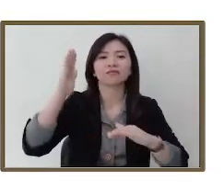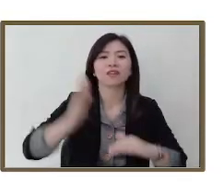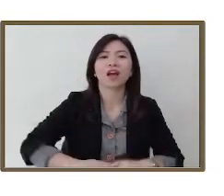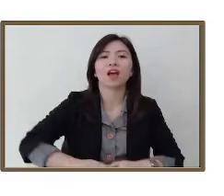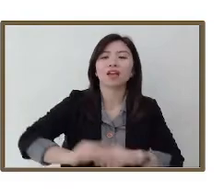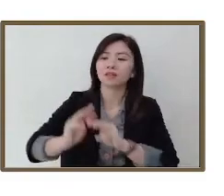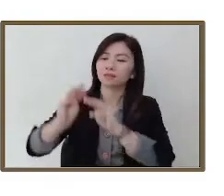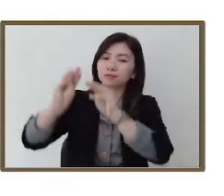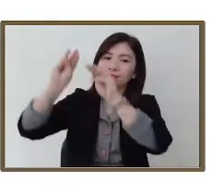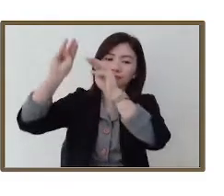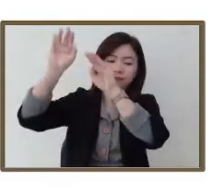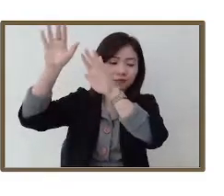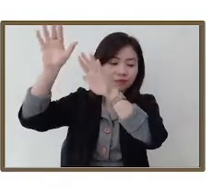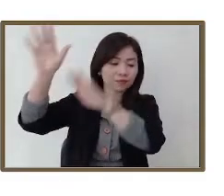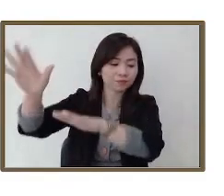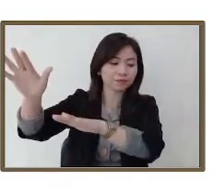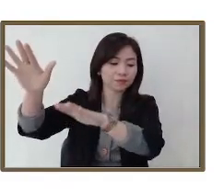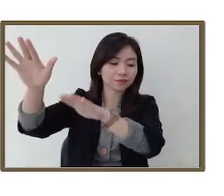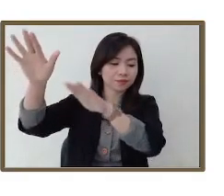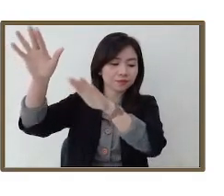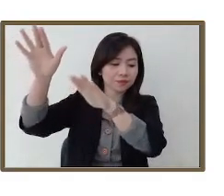feet upon the mountain